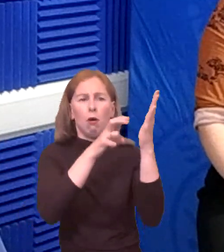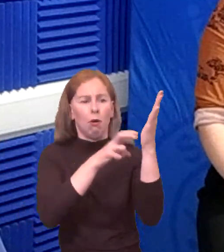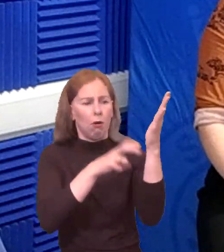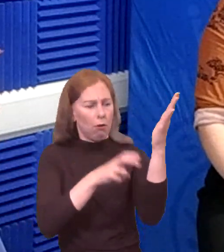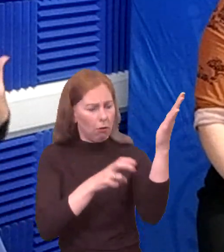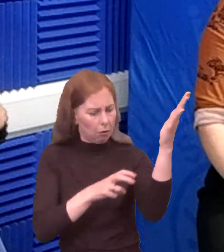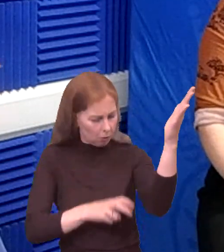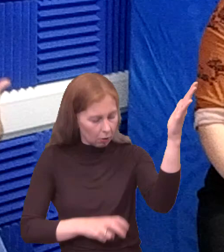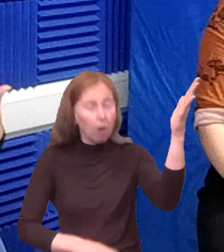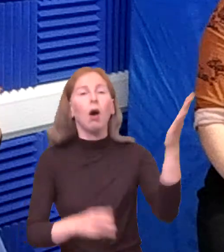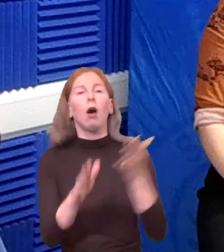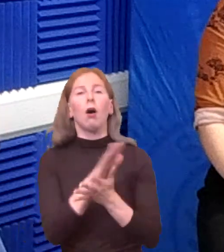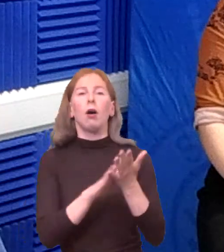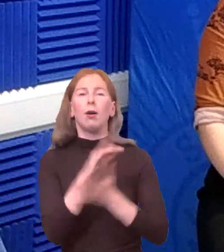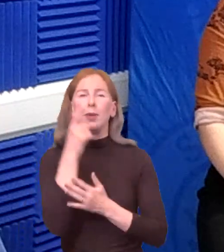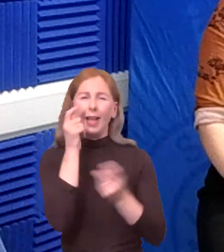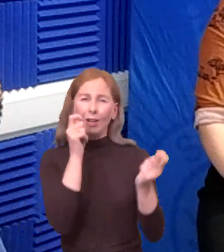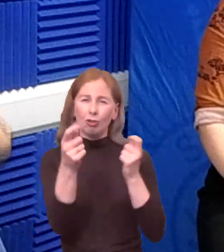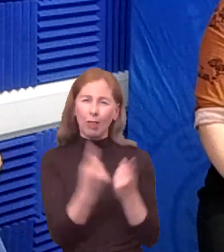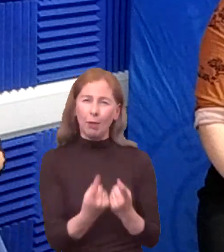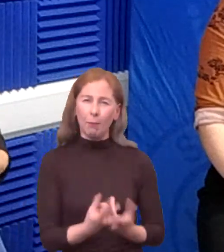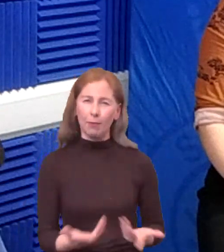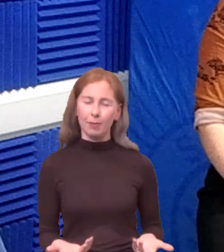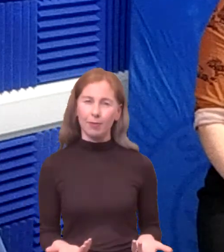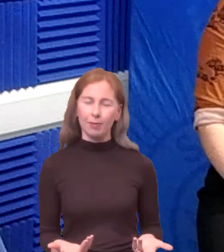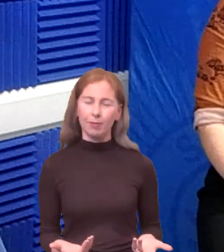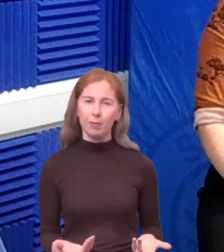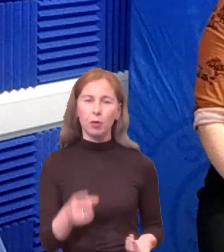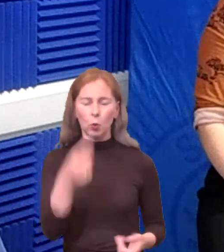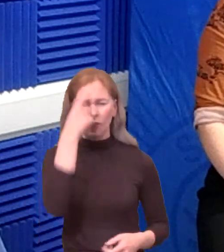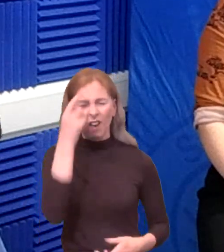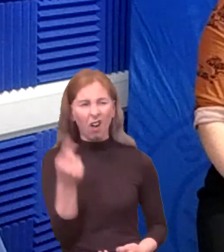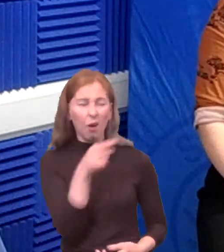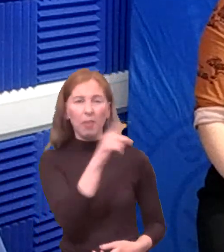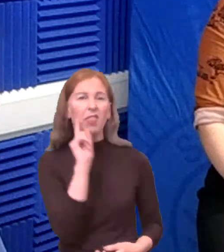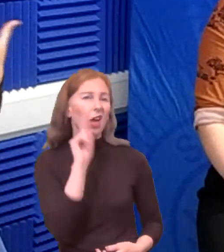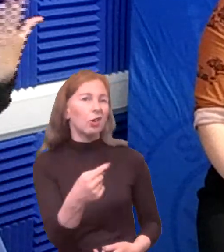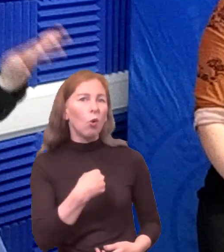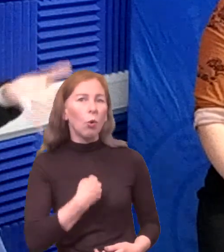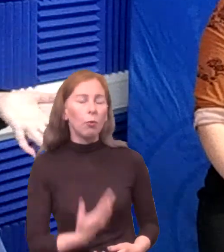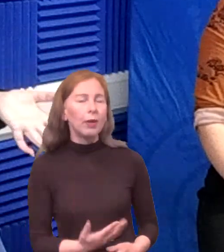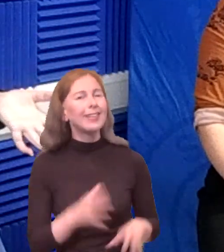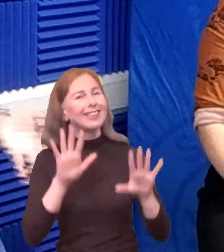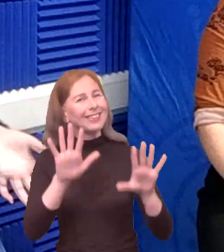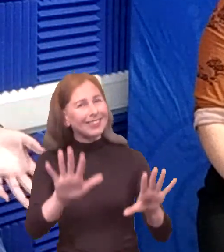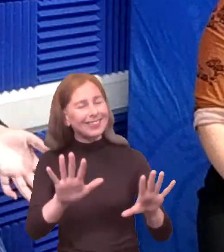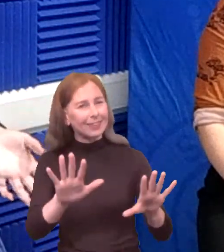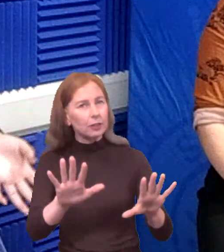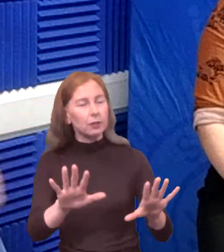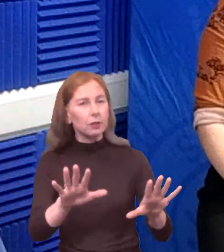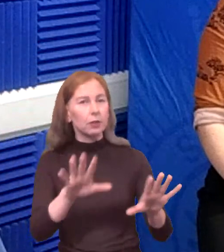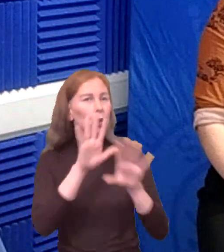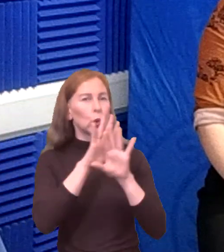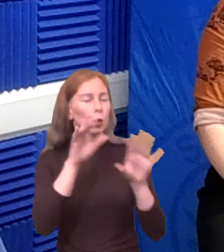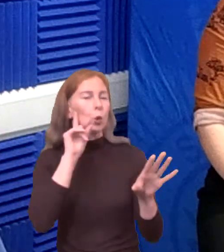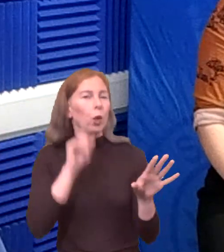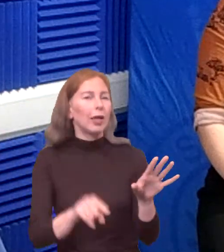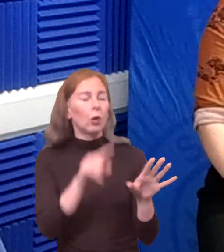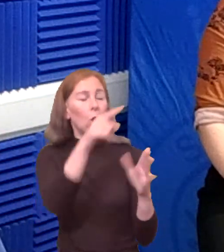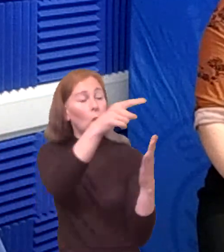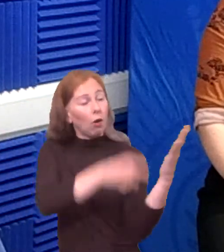from your council or from the Environment Agency, keep reporting, keep telling us, keep involving the police if it's a live